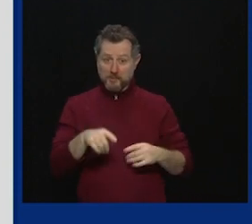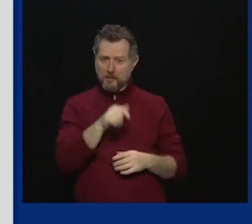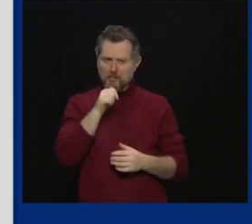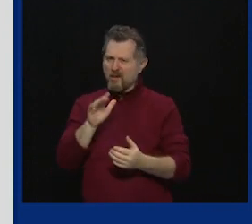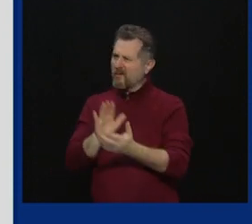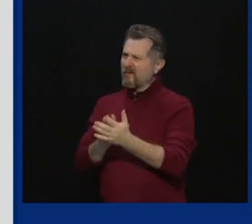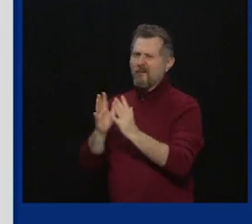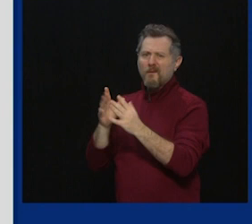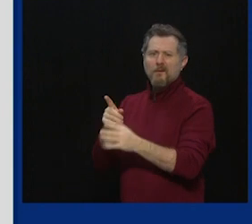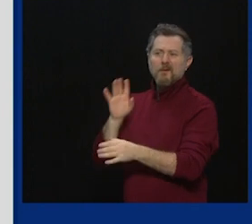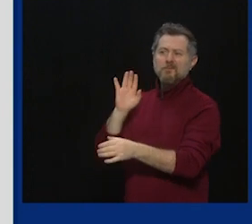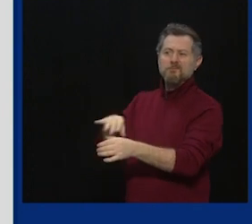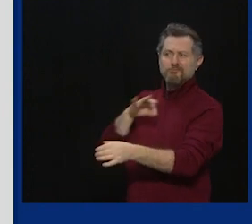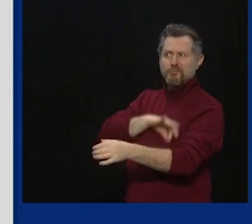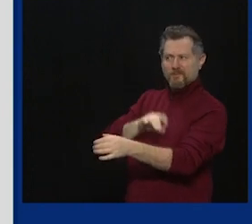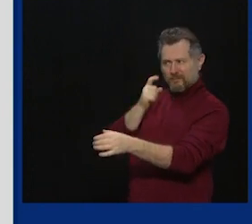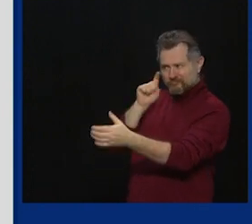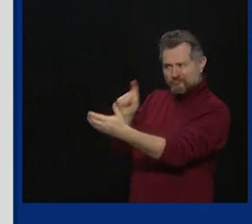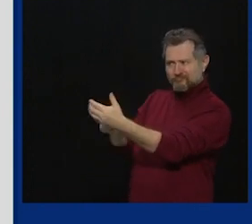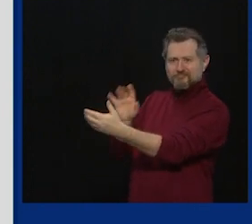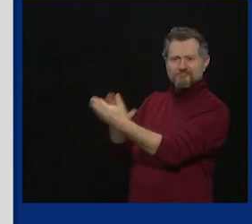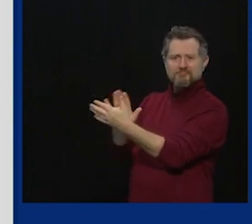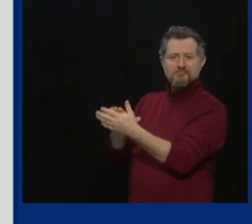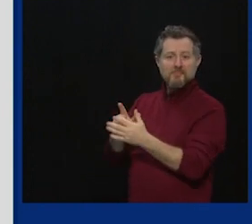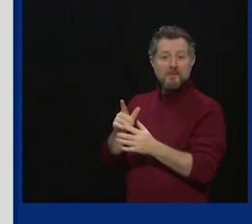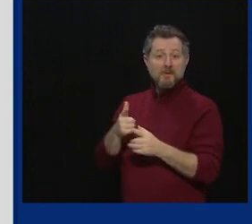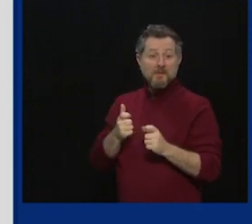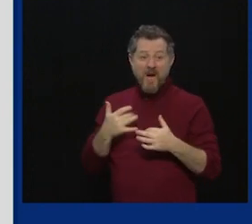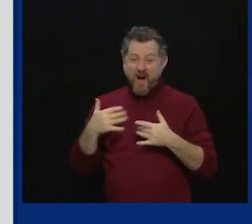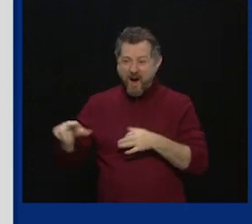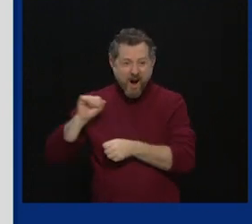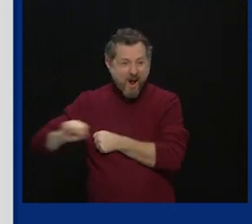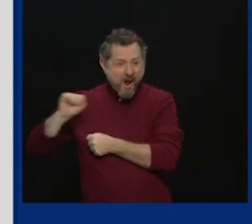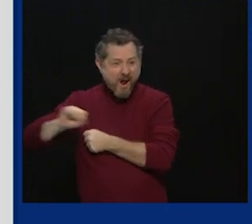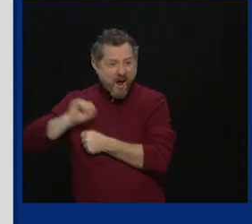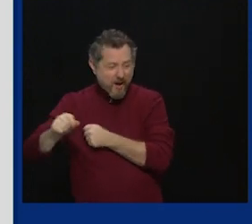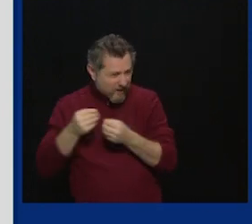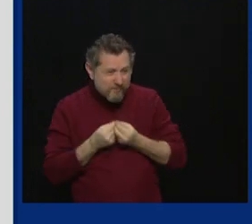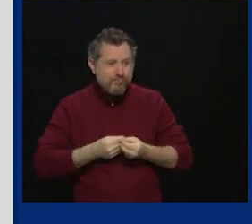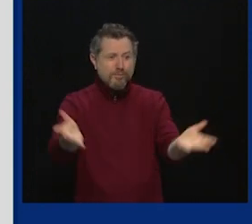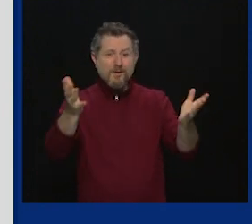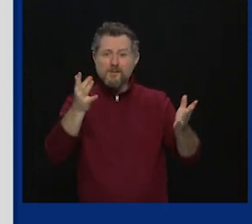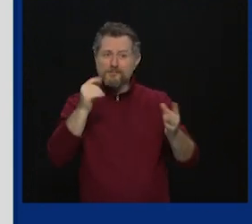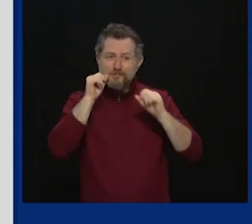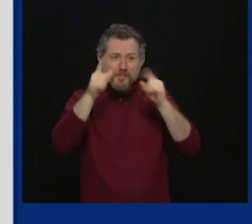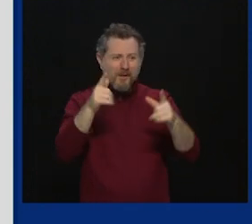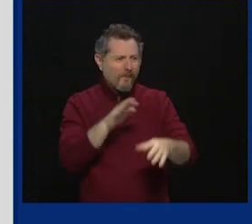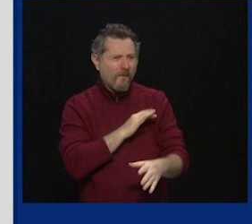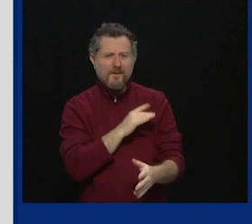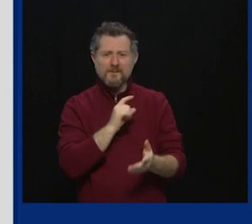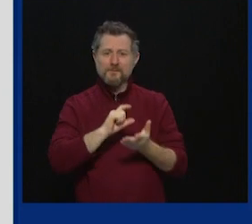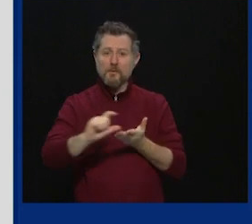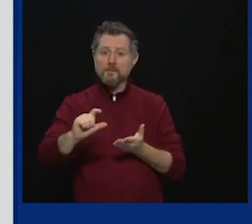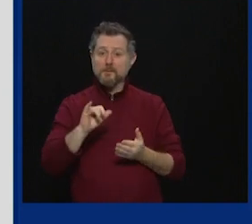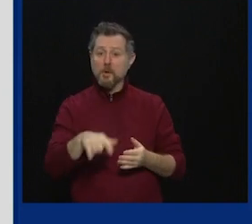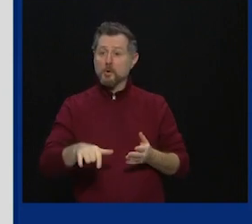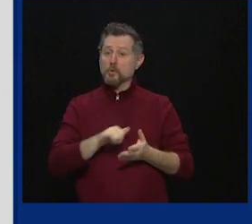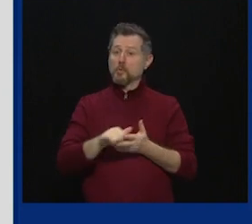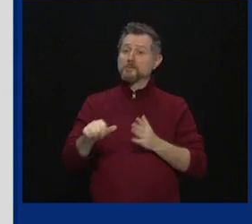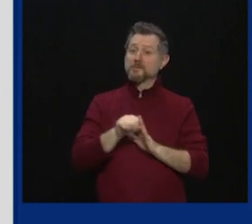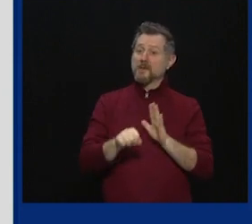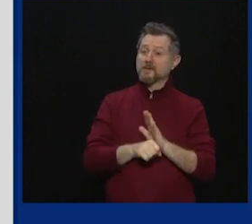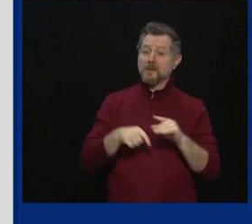has been. But even though we've had 31 million shots in arms here in the state of New York, we still